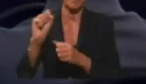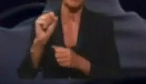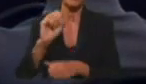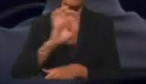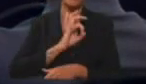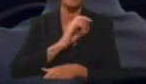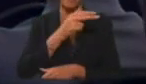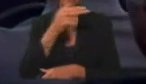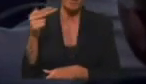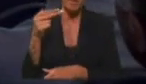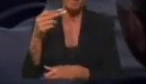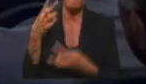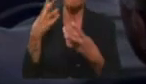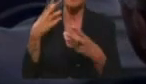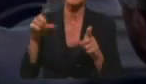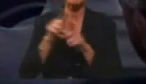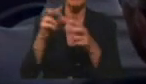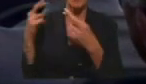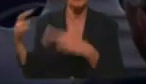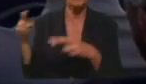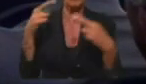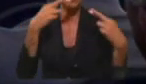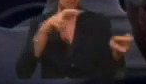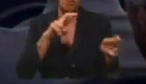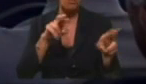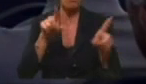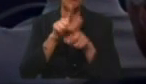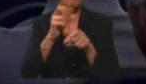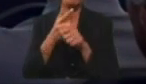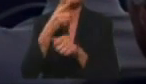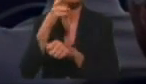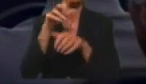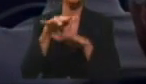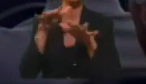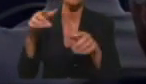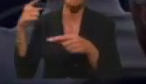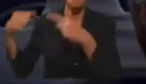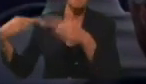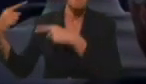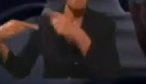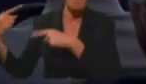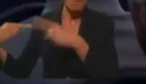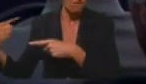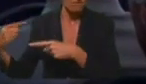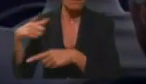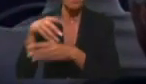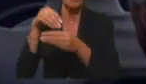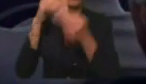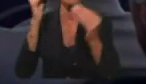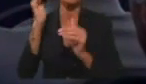diverse, multi-generational access to the town and city is an imperative for sustainable development and community